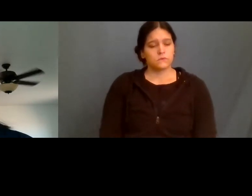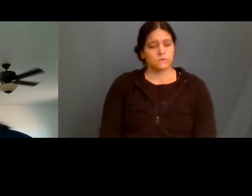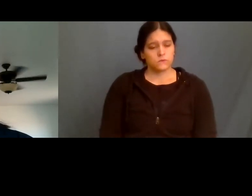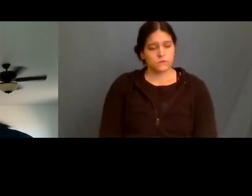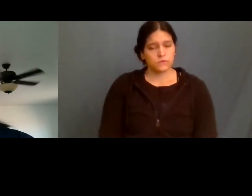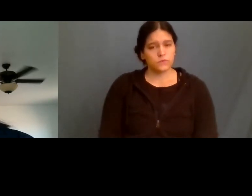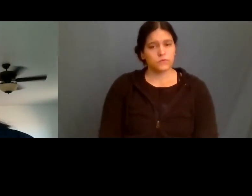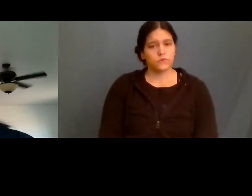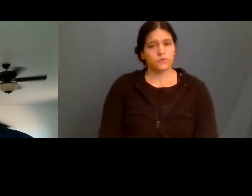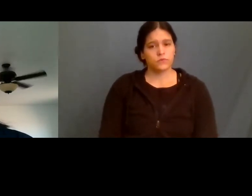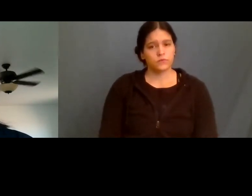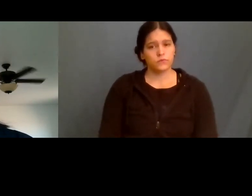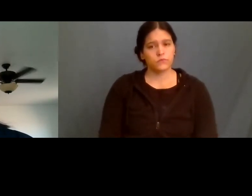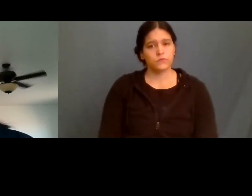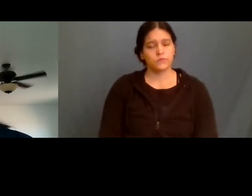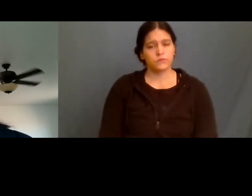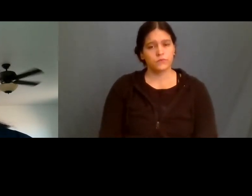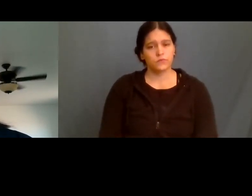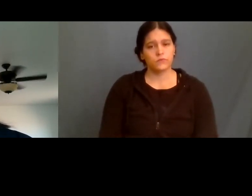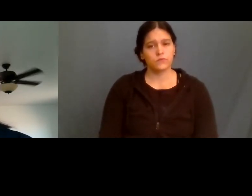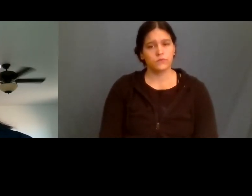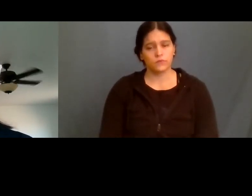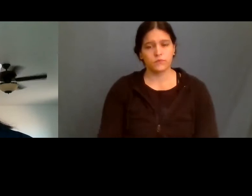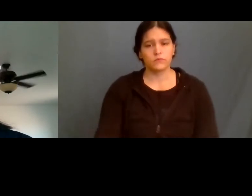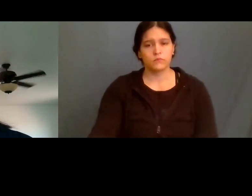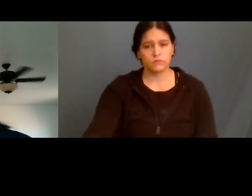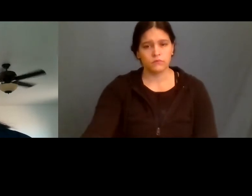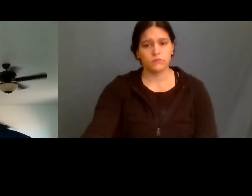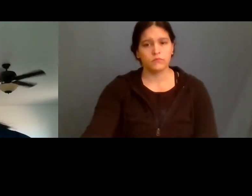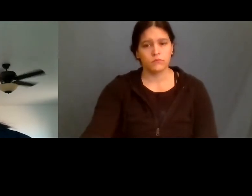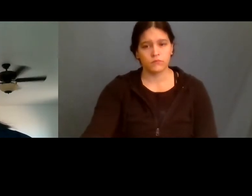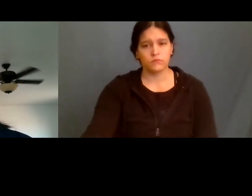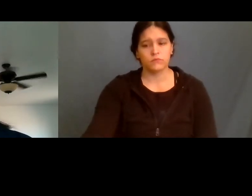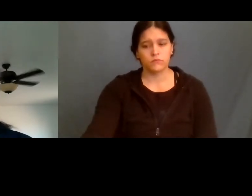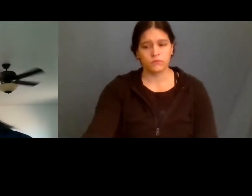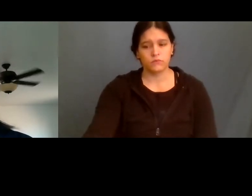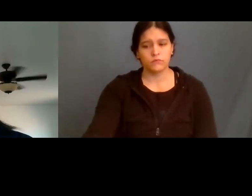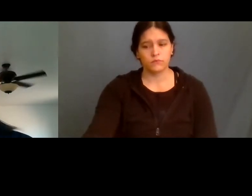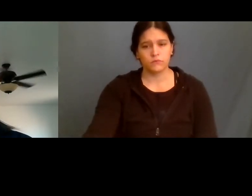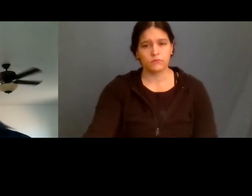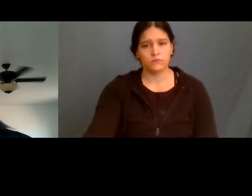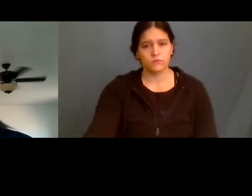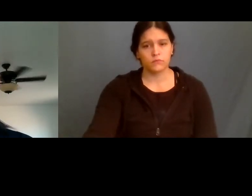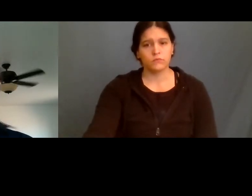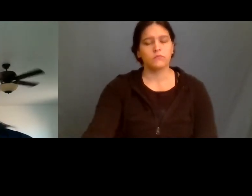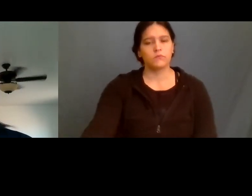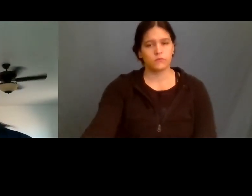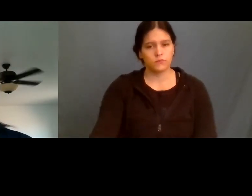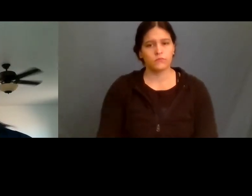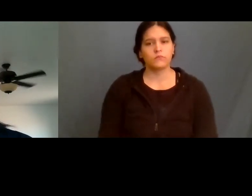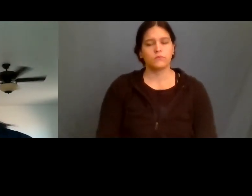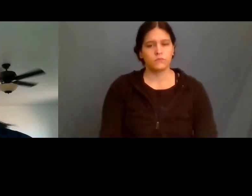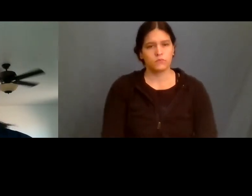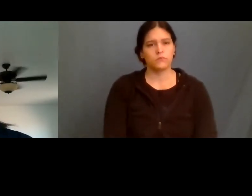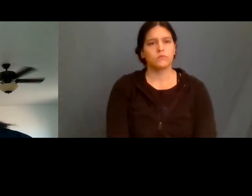Shut down the ash. Kala Vinaya di